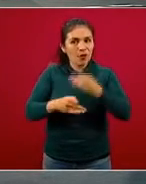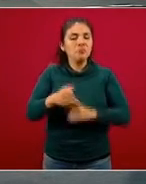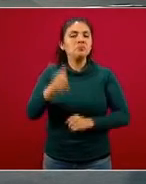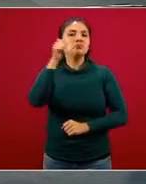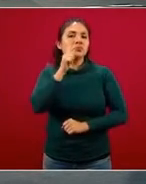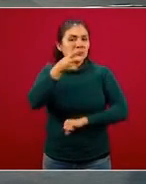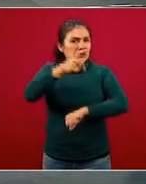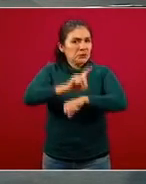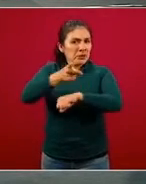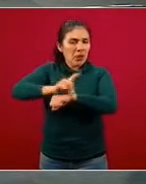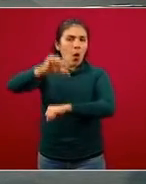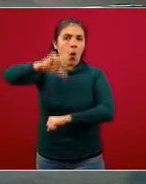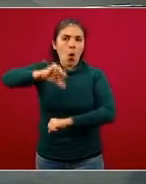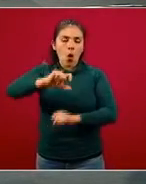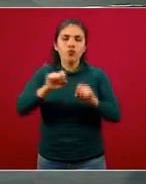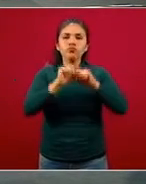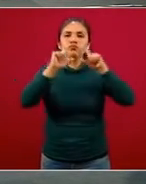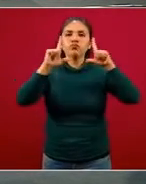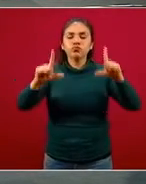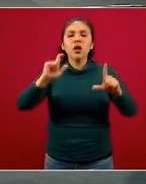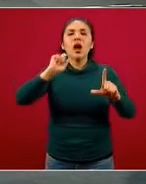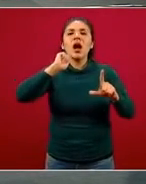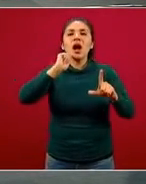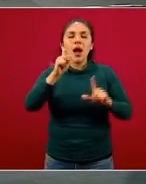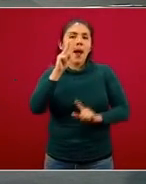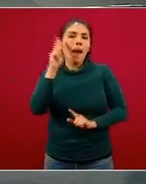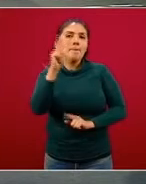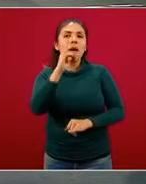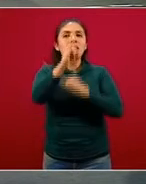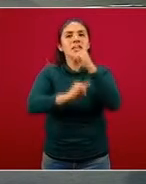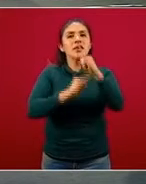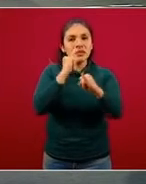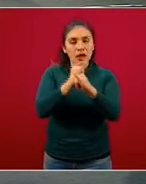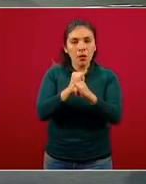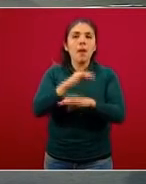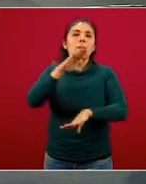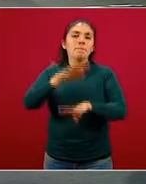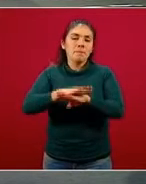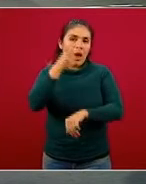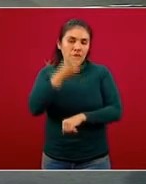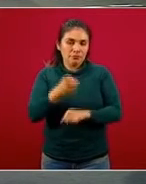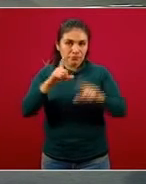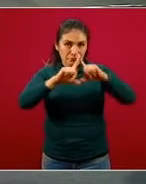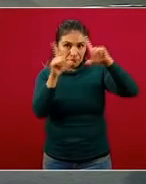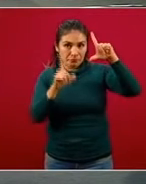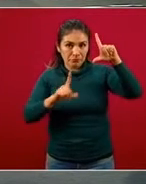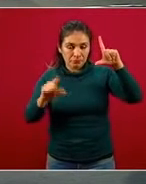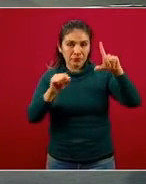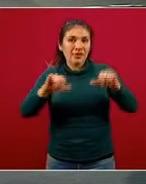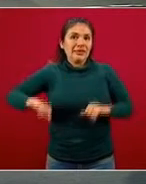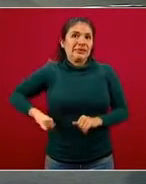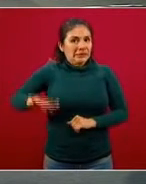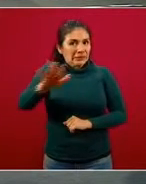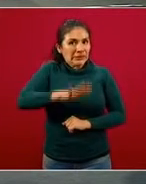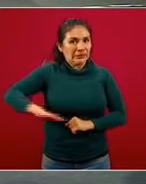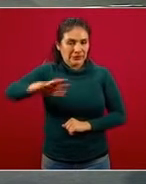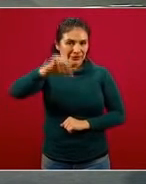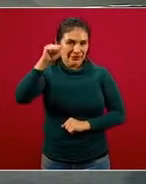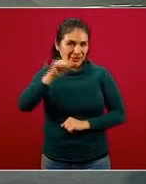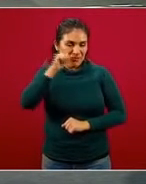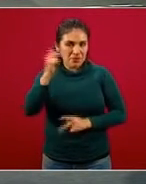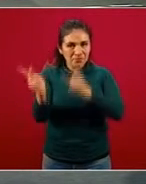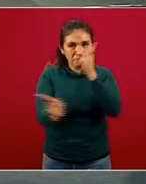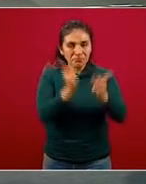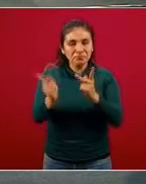Good evening, everyone. Like every day, let's show the updated information regarding the international and the